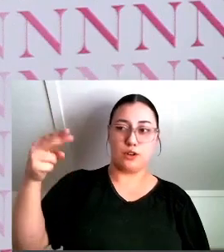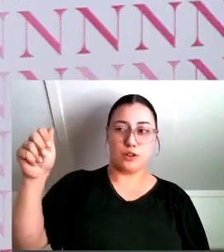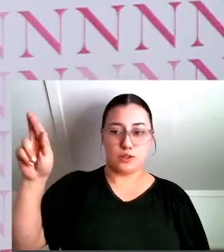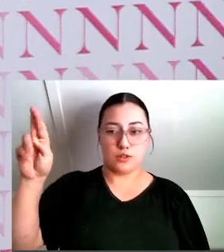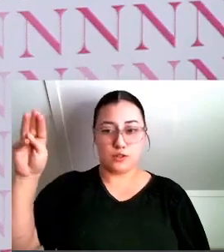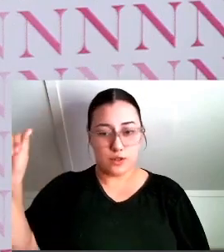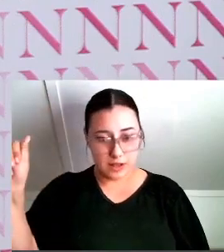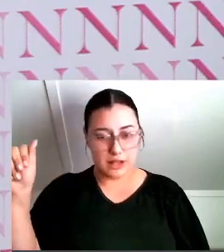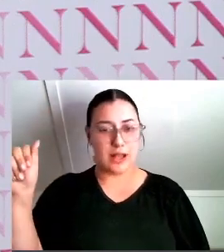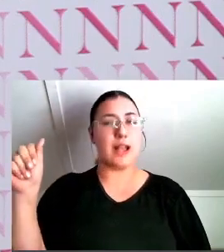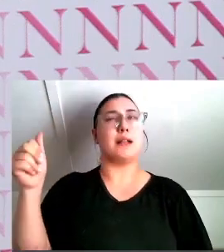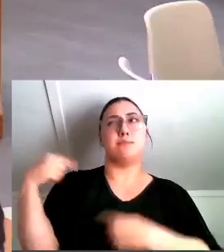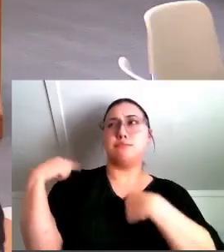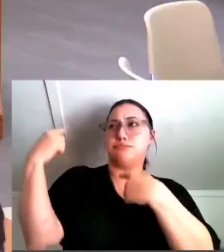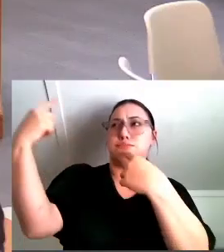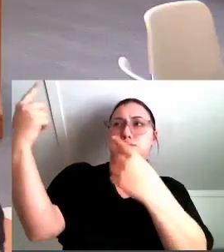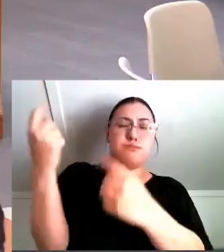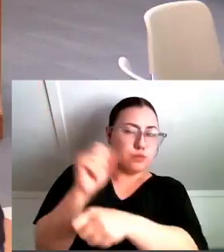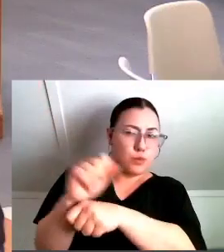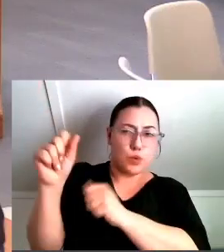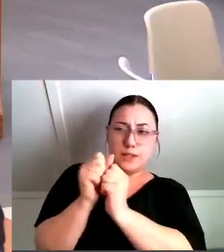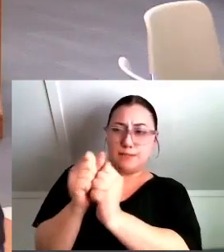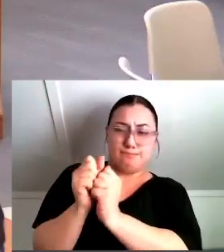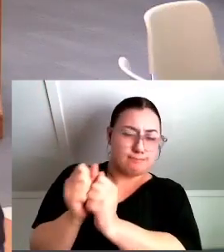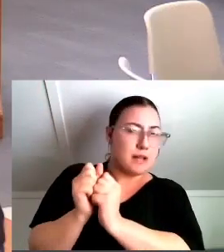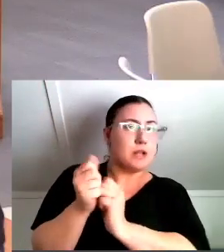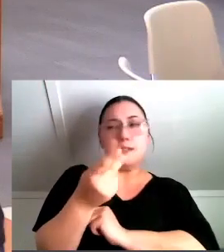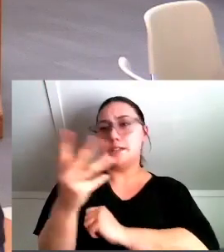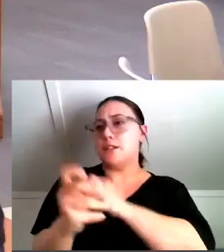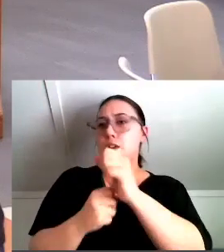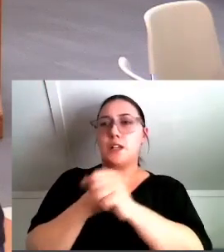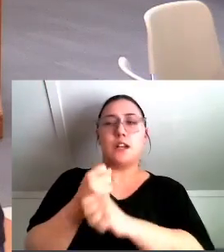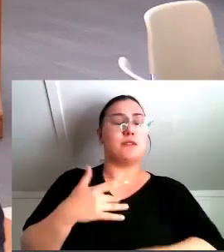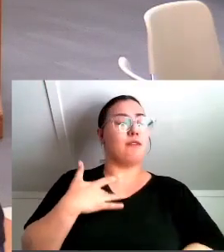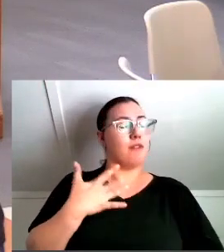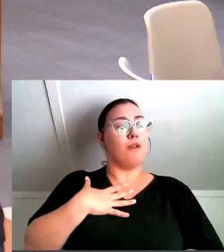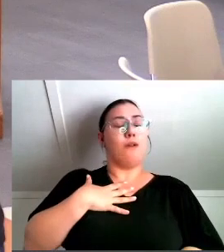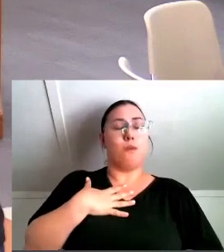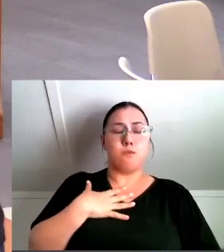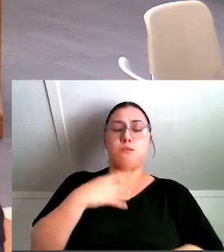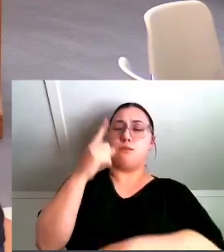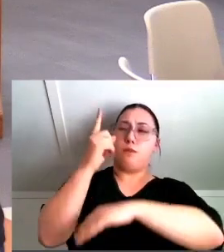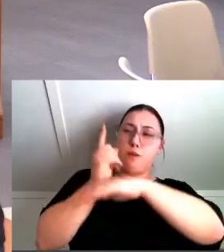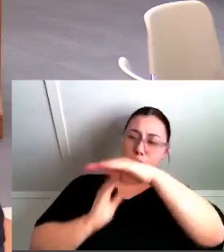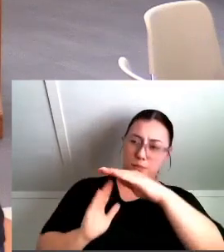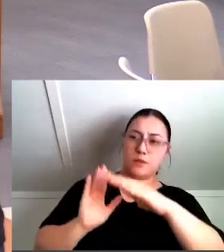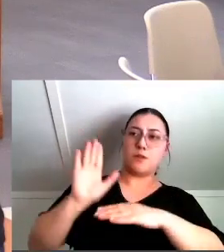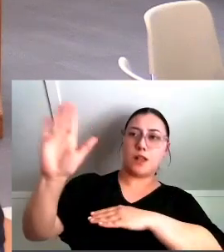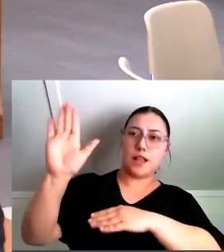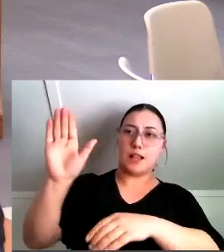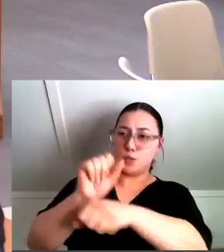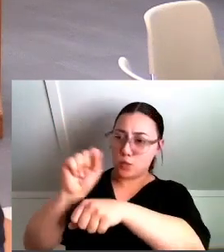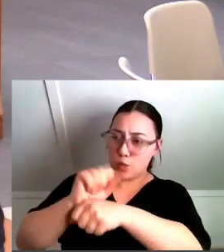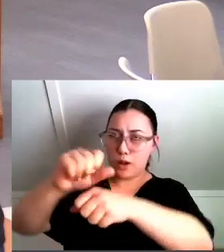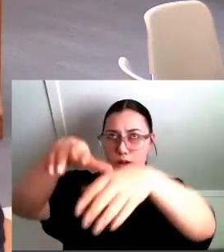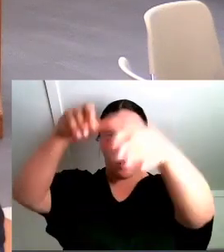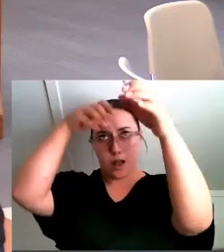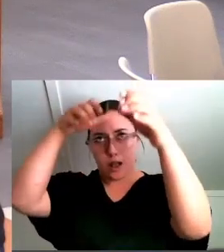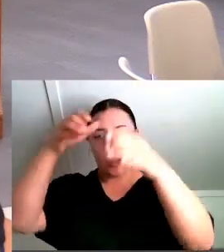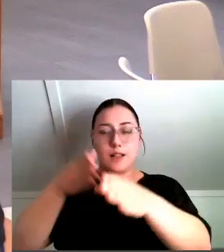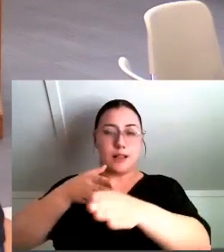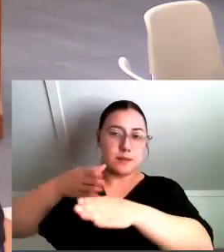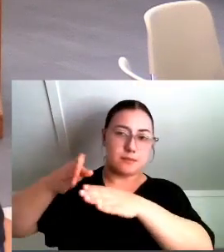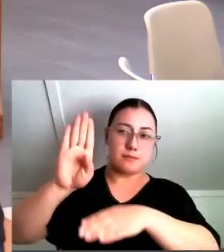so humbled by his generosity as a scholar and practitioner of Black DH and Black and Africana studies. He's a